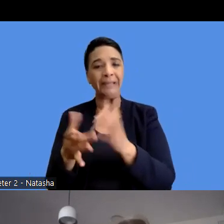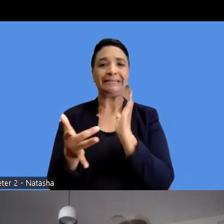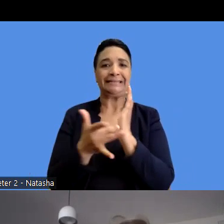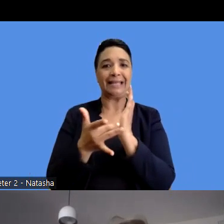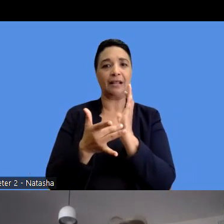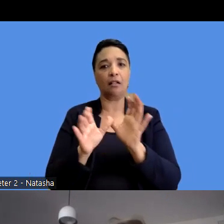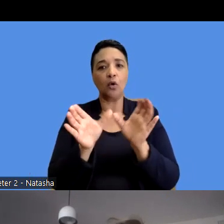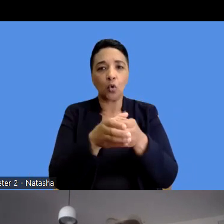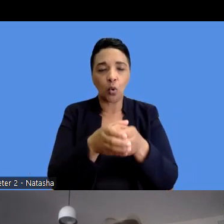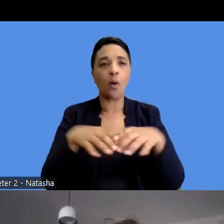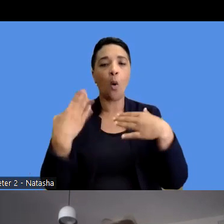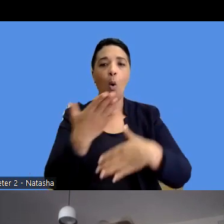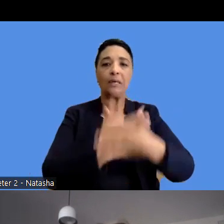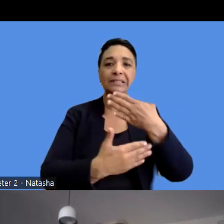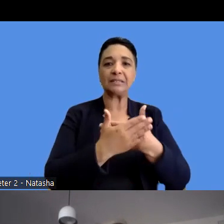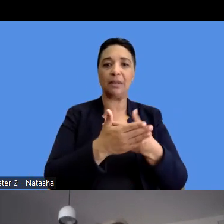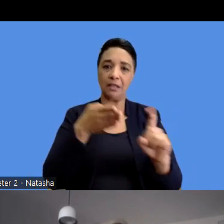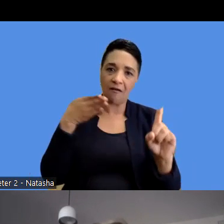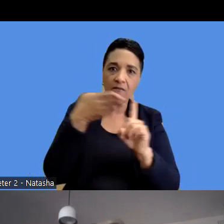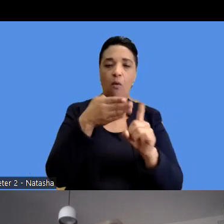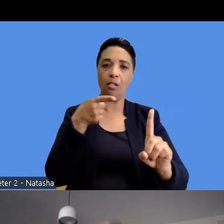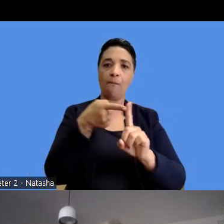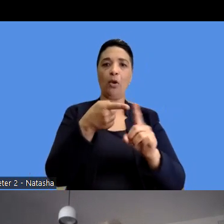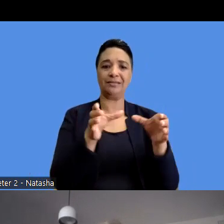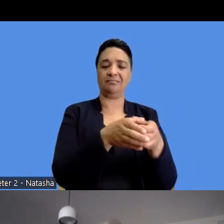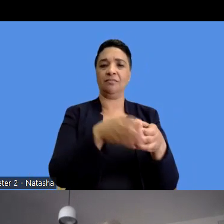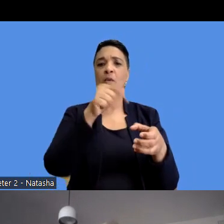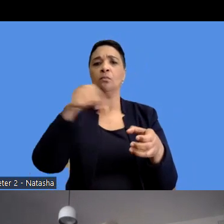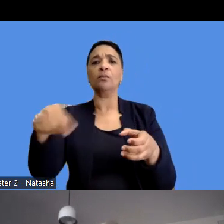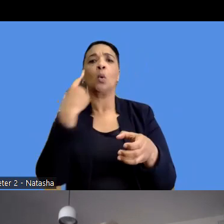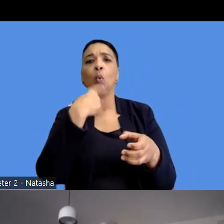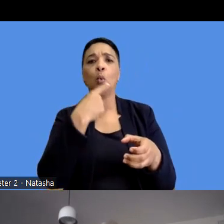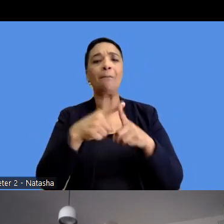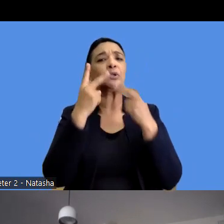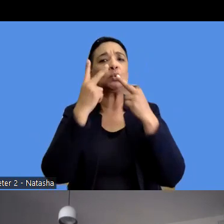also disability inclusion focal points, whether and how they are integrated or